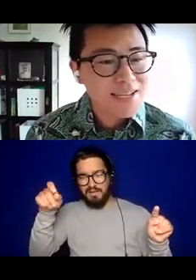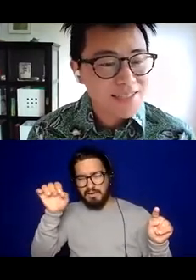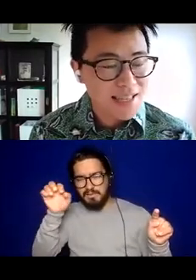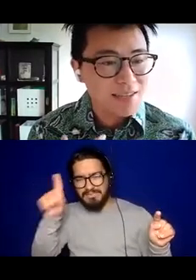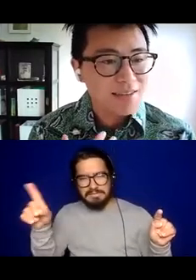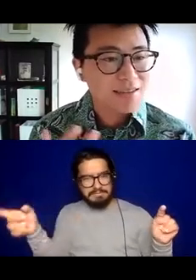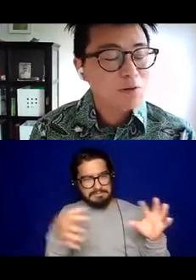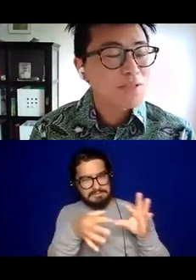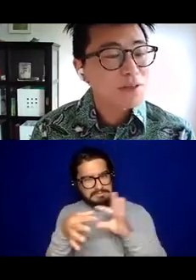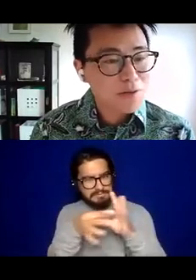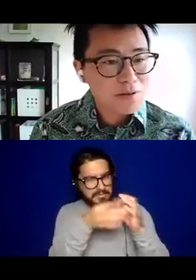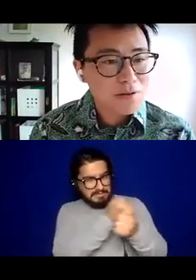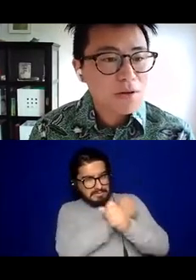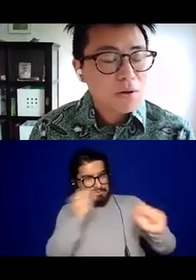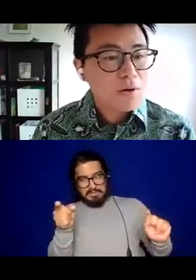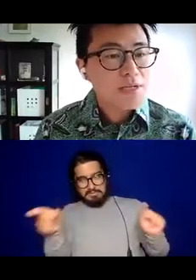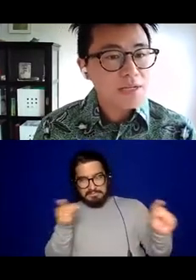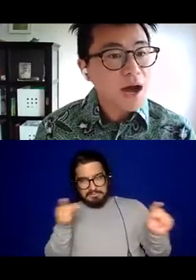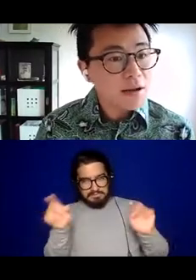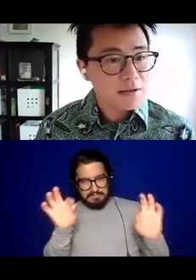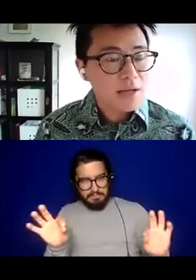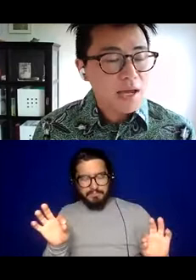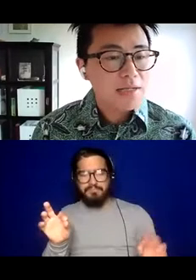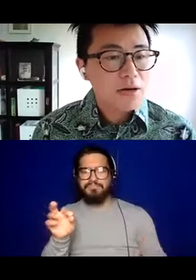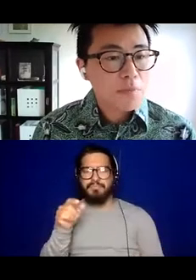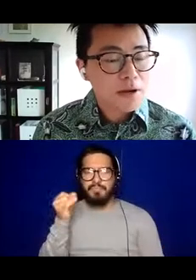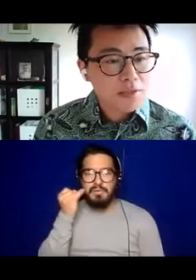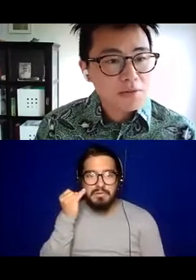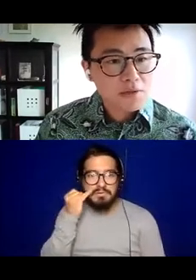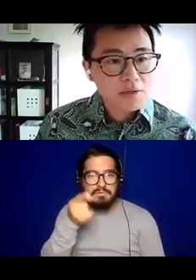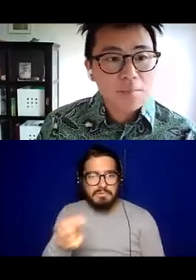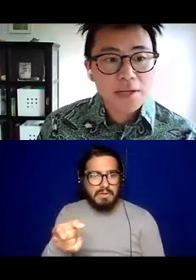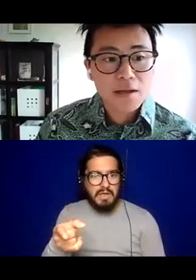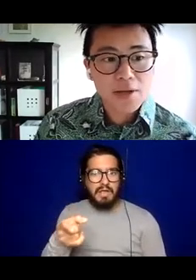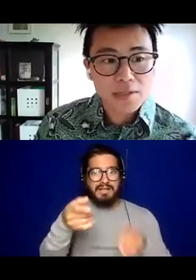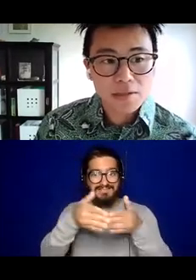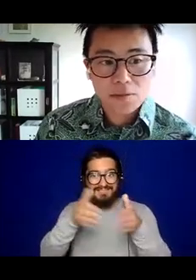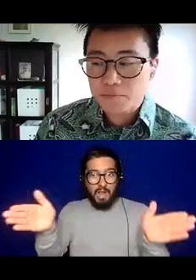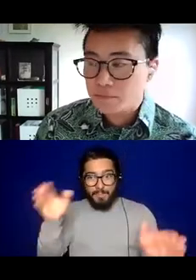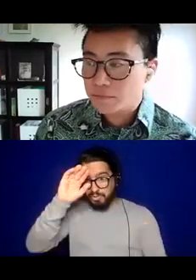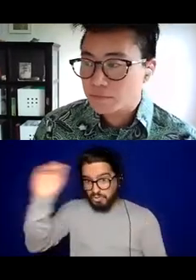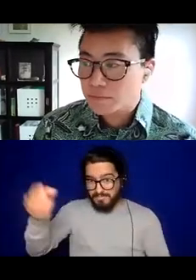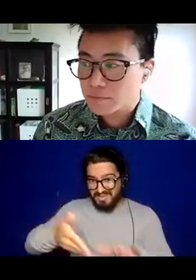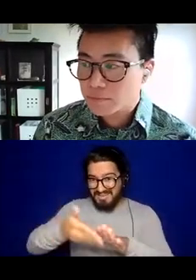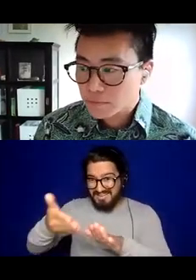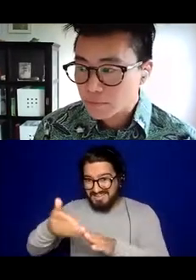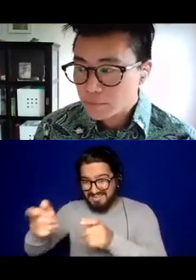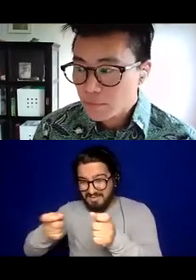have access, like you as a user, or is it not? And is it open also to the company that runs the tool?